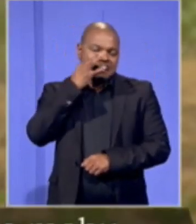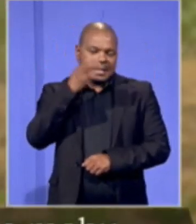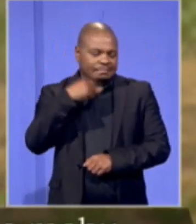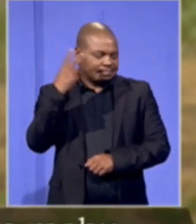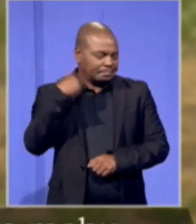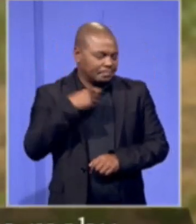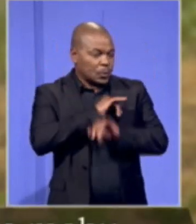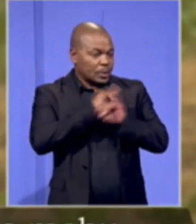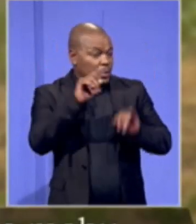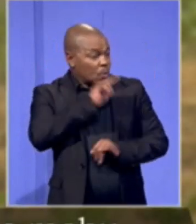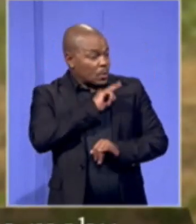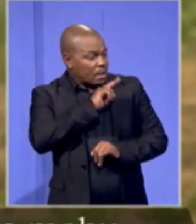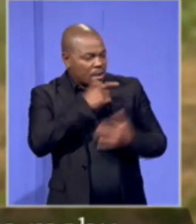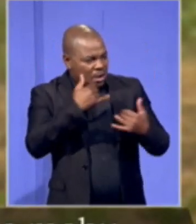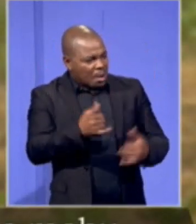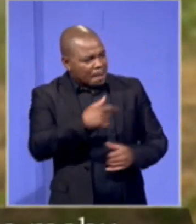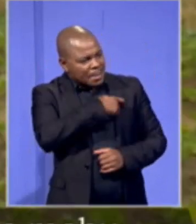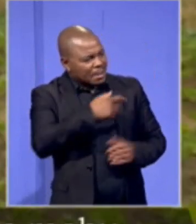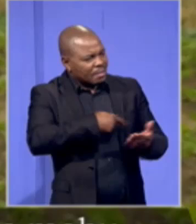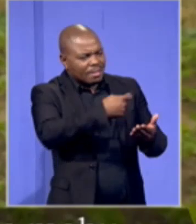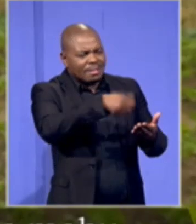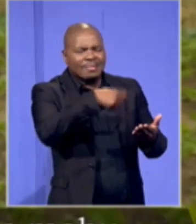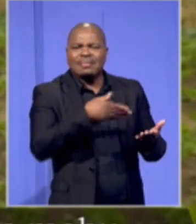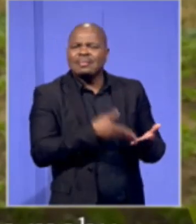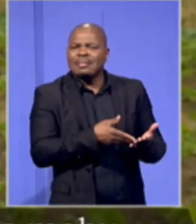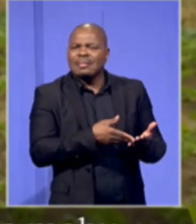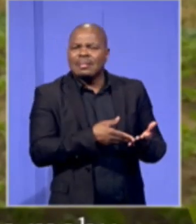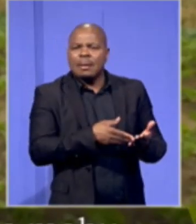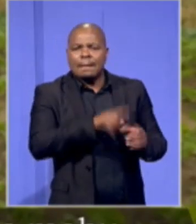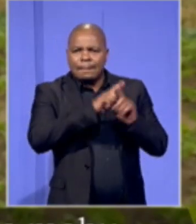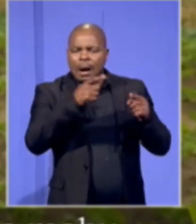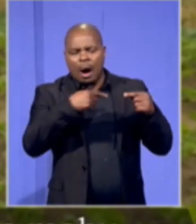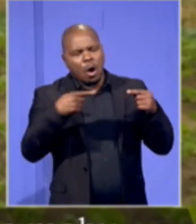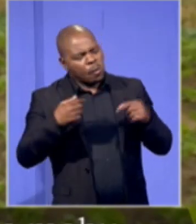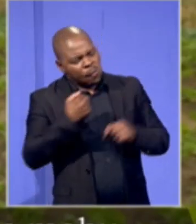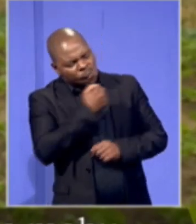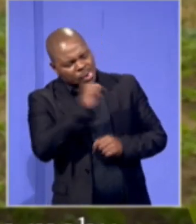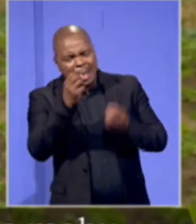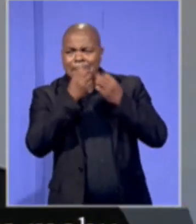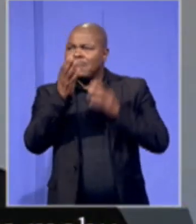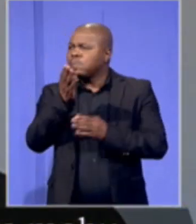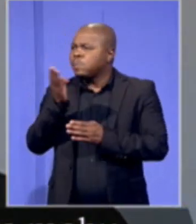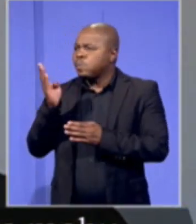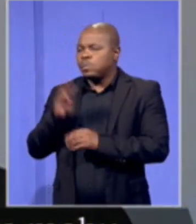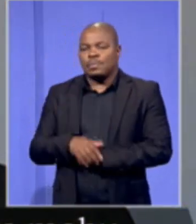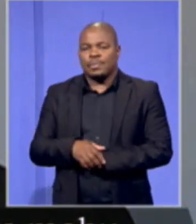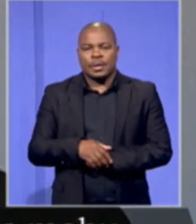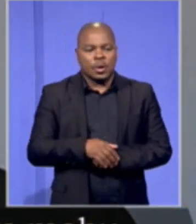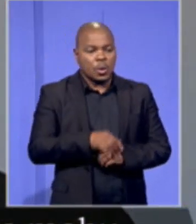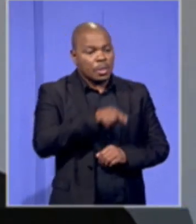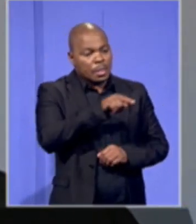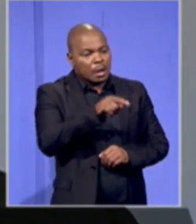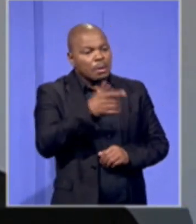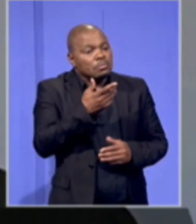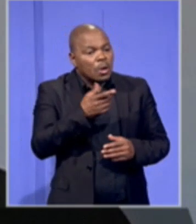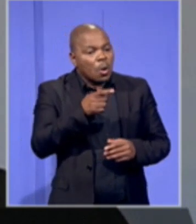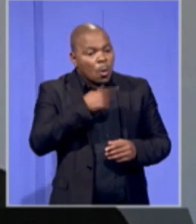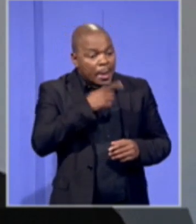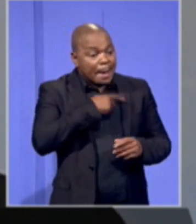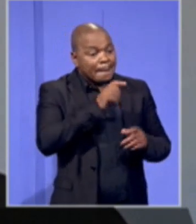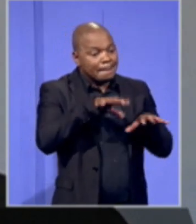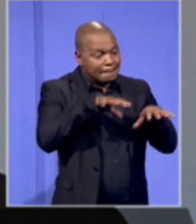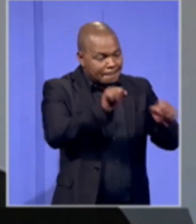o saenetse molao ona le ha ho ina le maikutlo a mangata a kganyetso. Whilst supporting restitution with full compensation, we